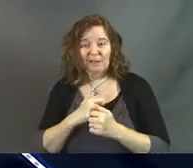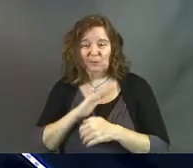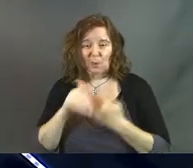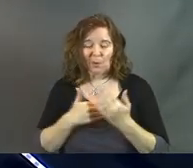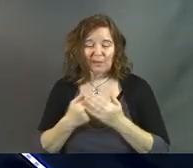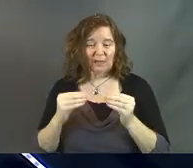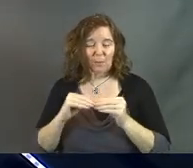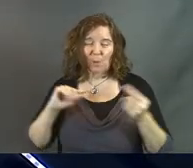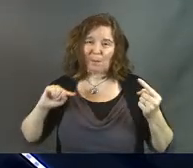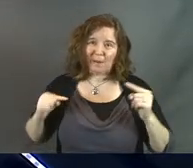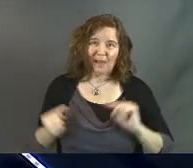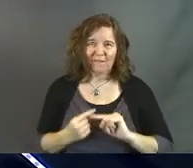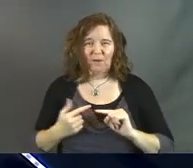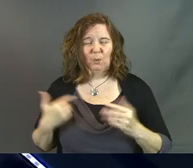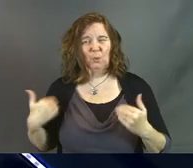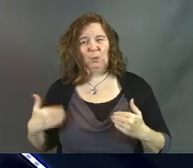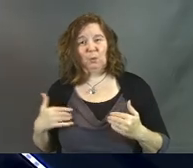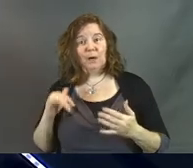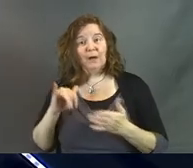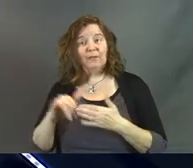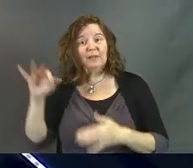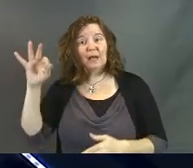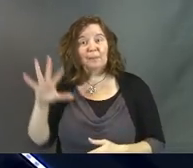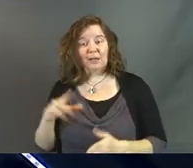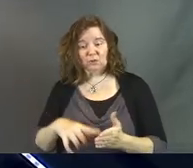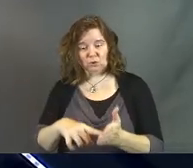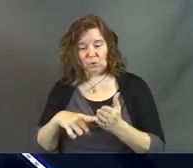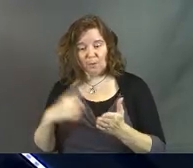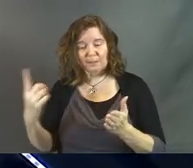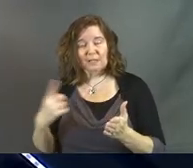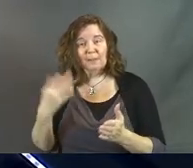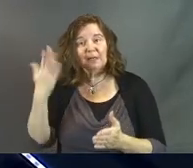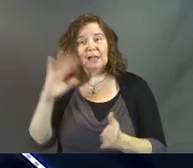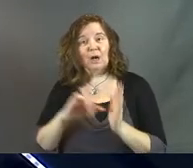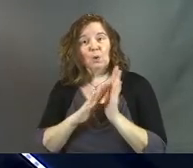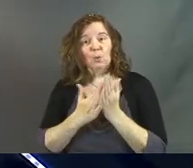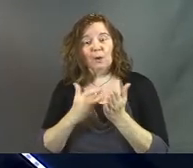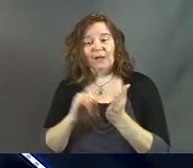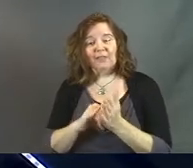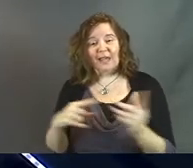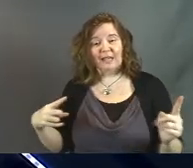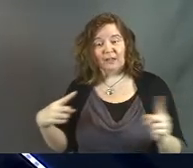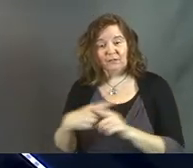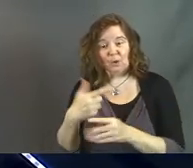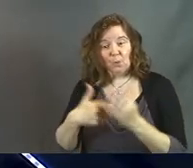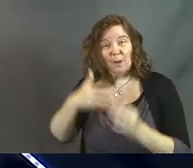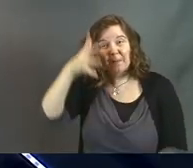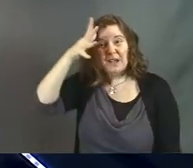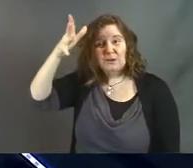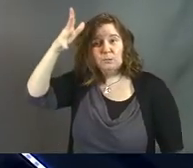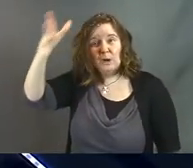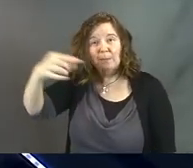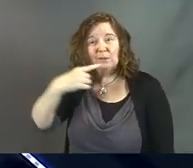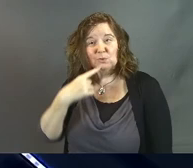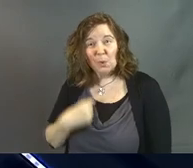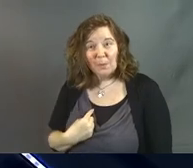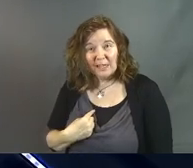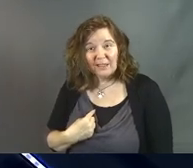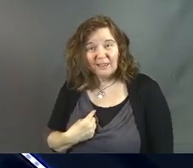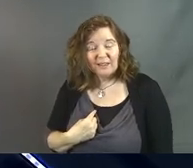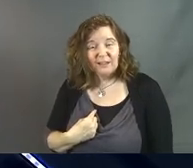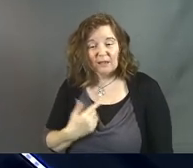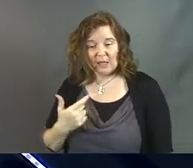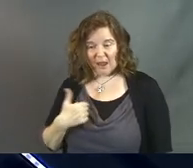whole thing so painful is that, Pastor, if you show me something in God's word that conflicts with what my grandpa told